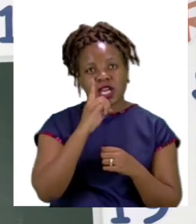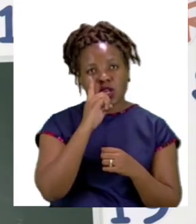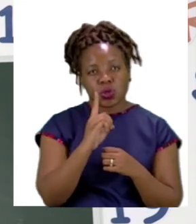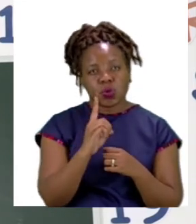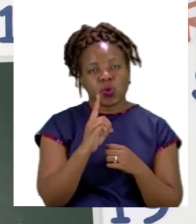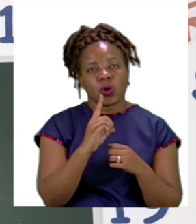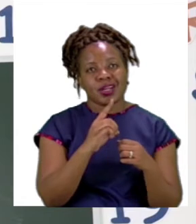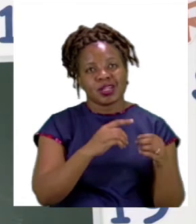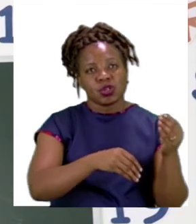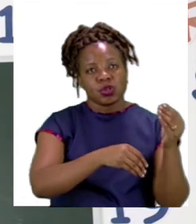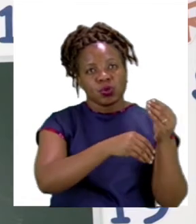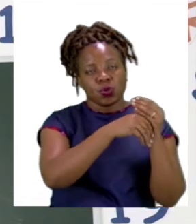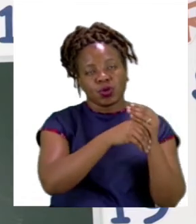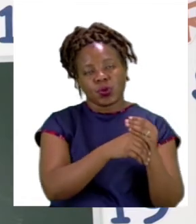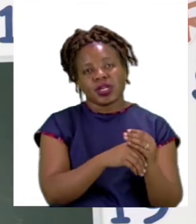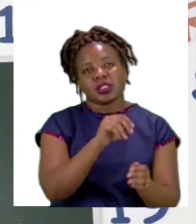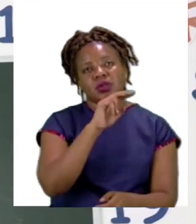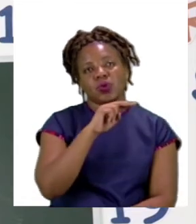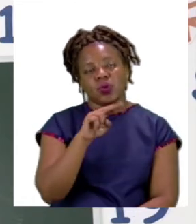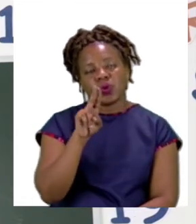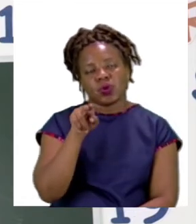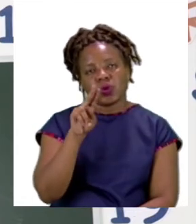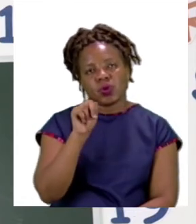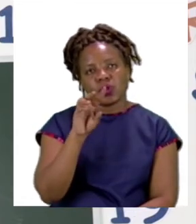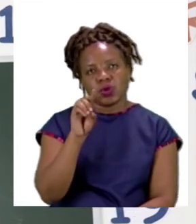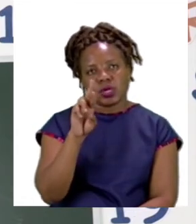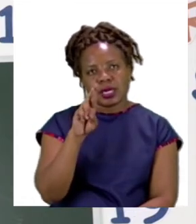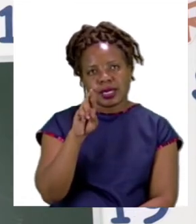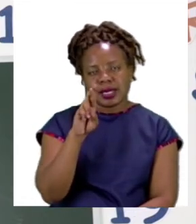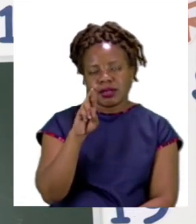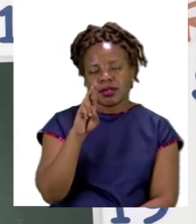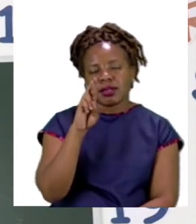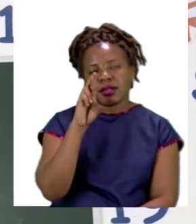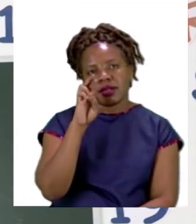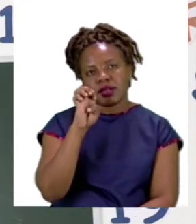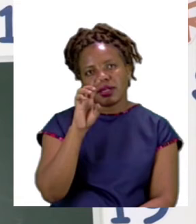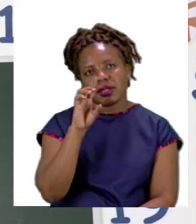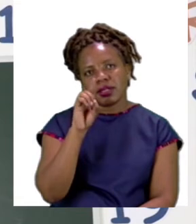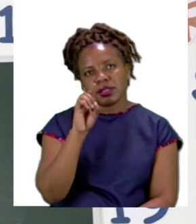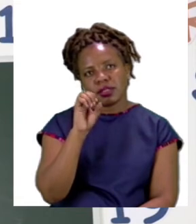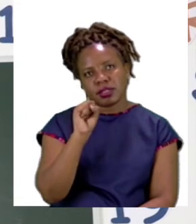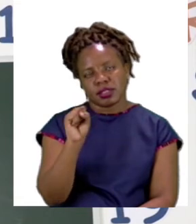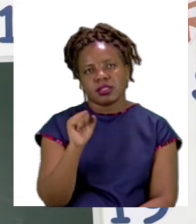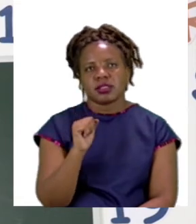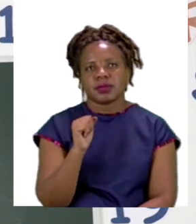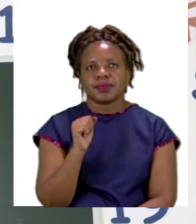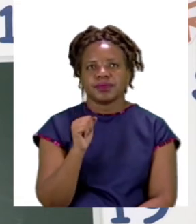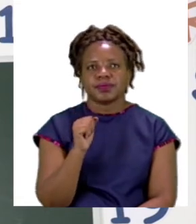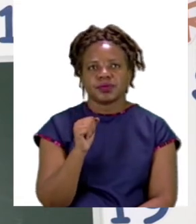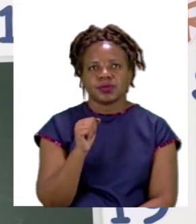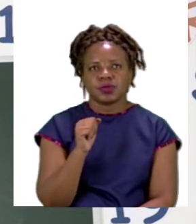Hundreds. And Grandpa Hundreds now will say to himself, I have 2 plus